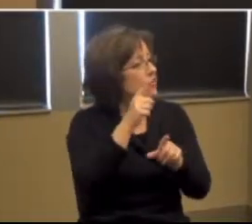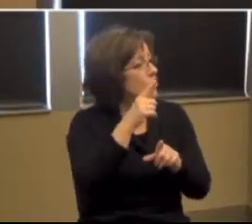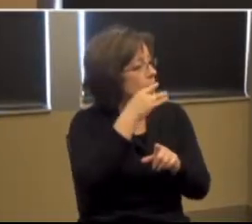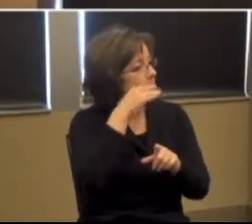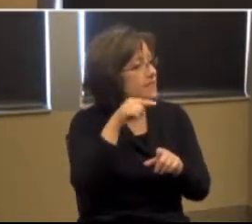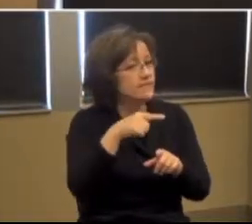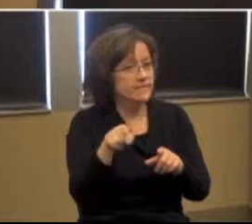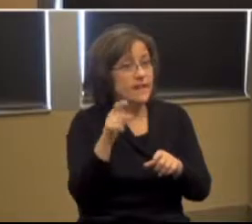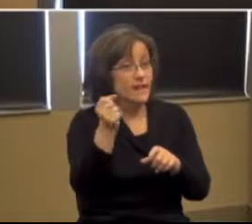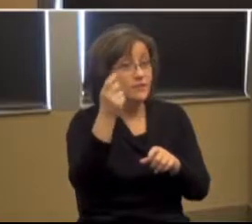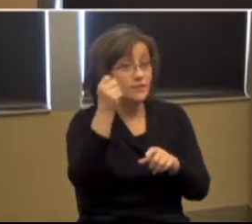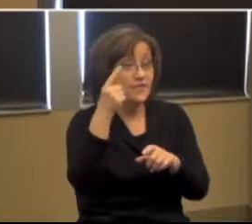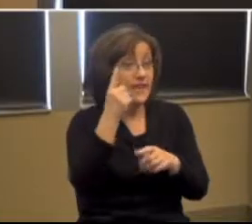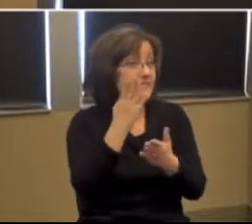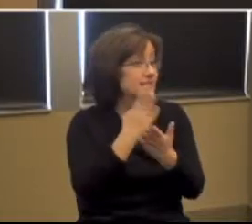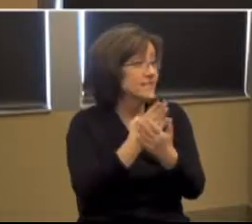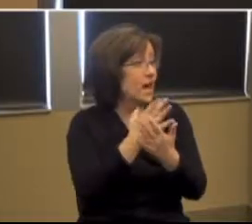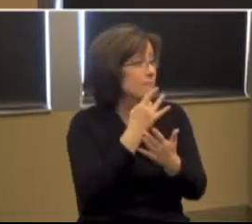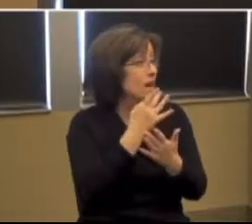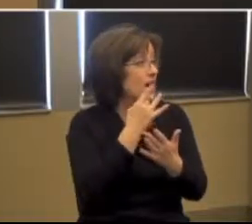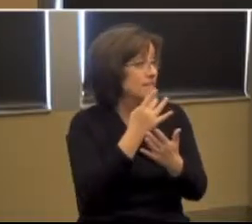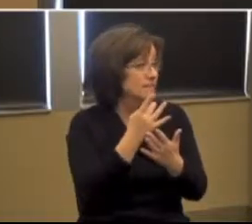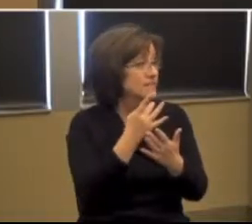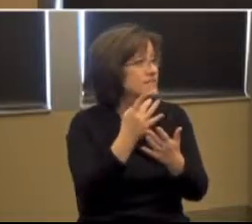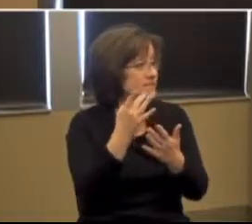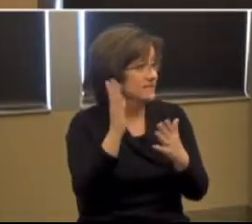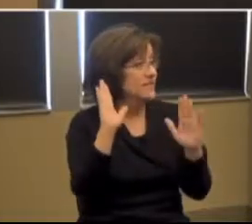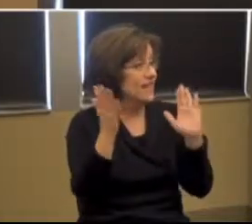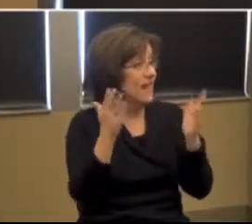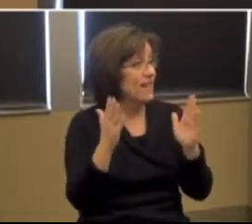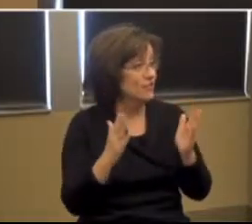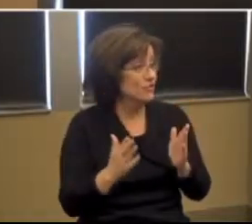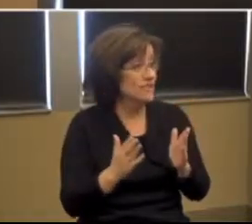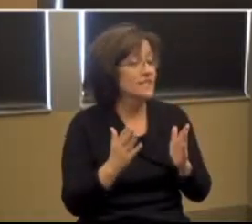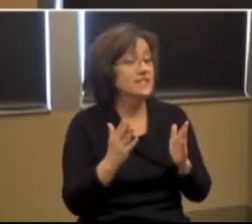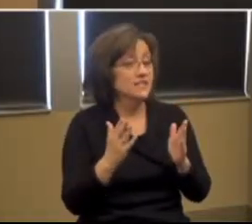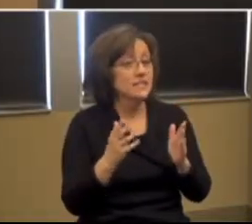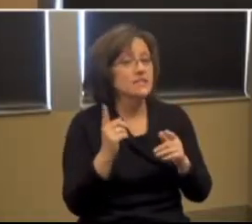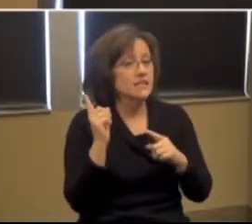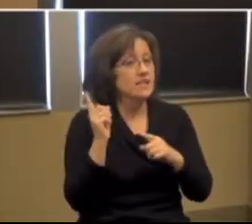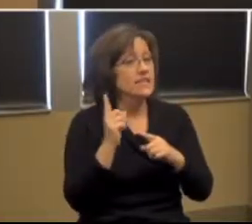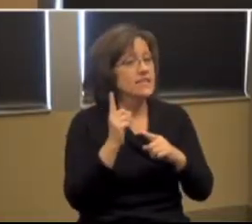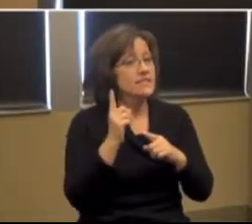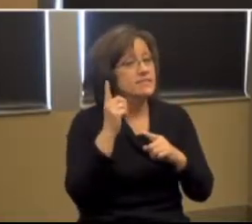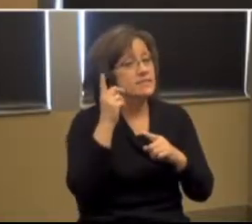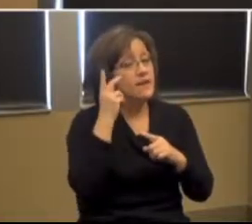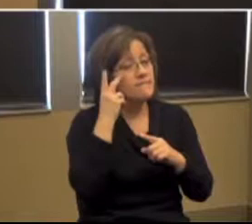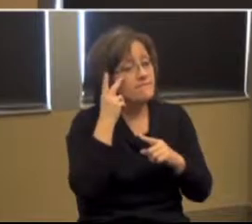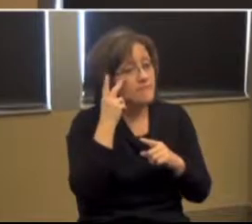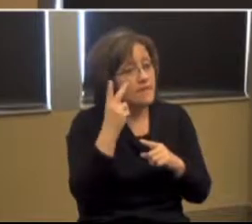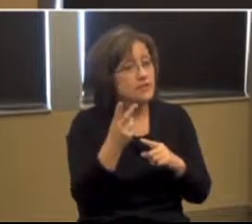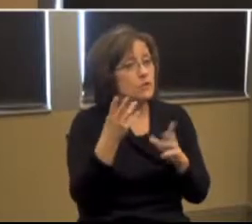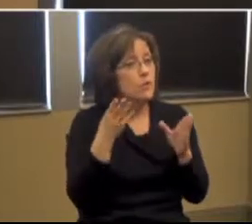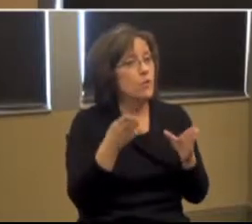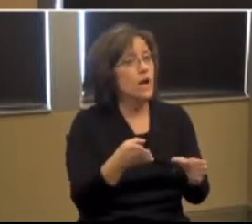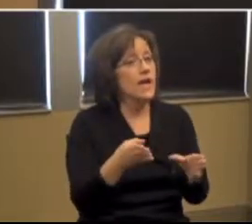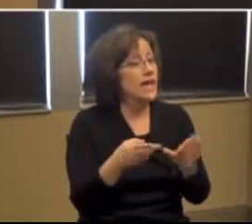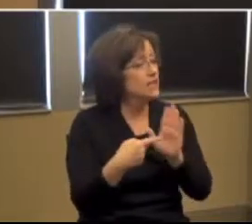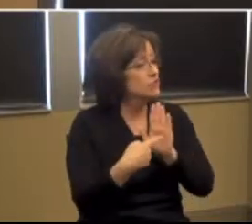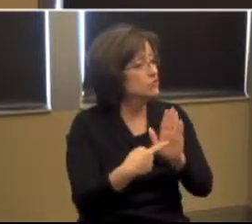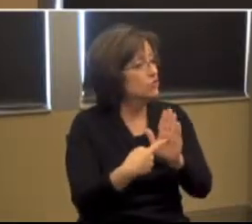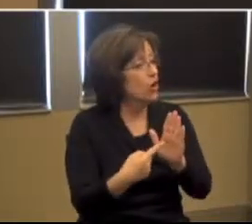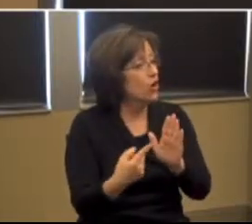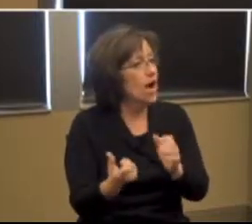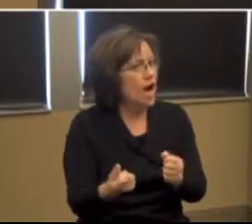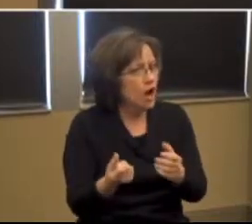who understand that stoplight analogy, right? They know, and this is able visually to show them how much work do I